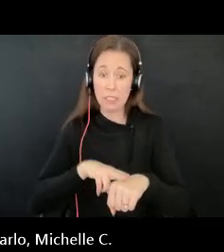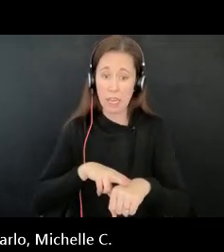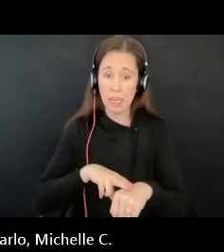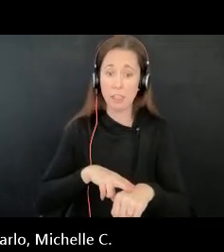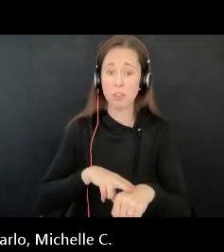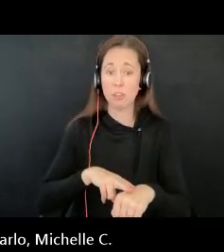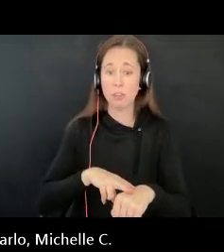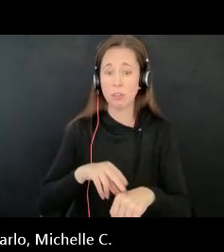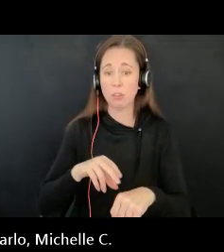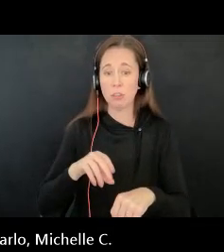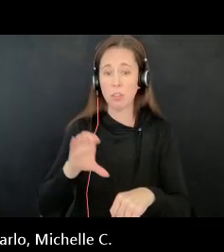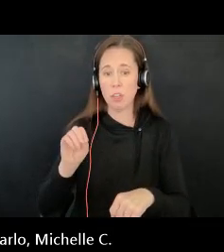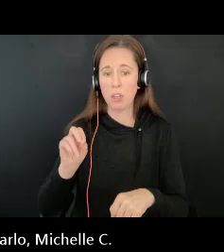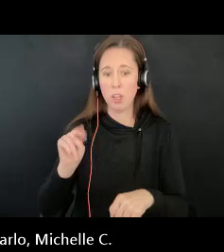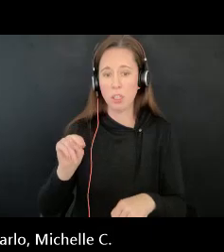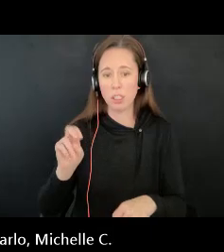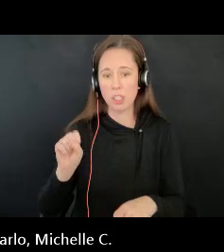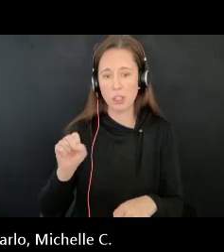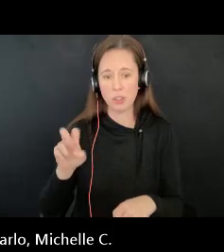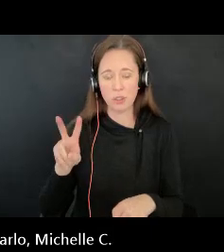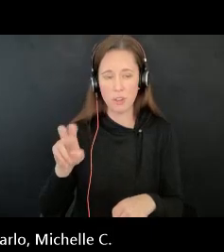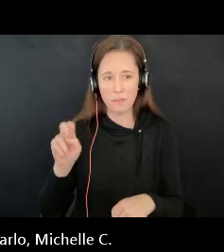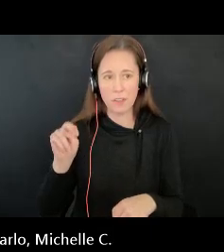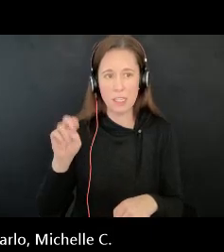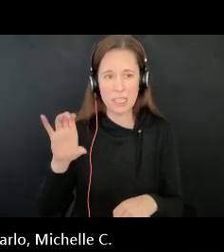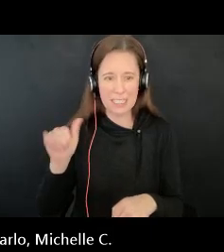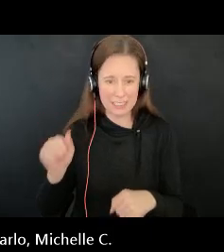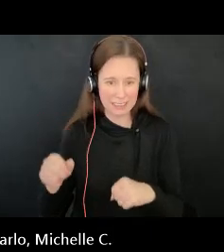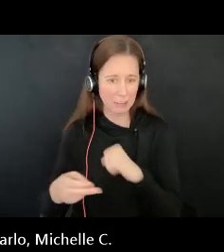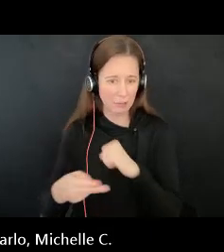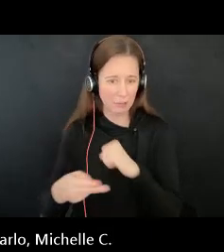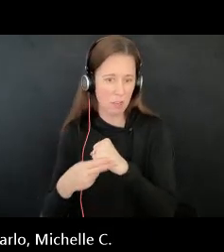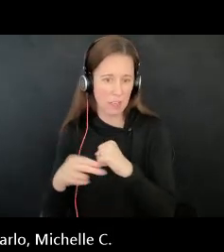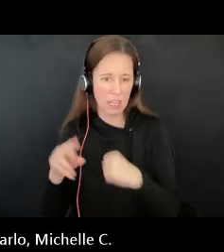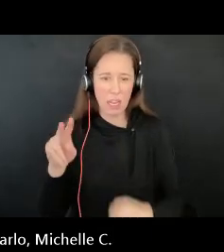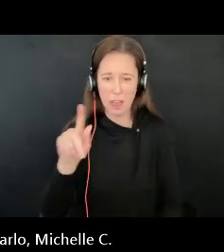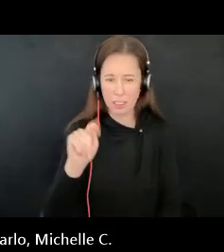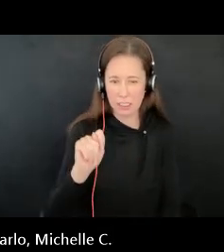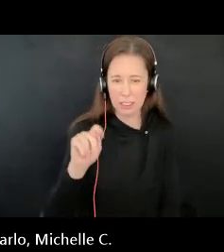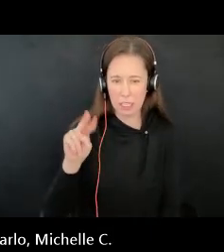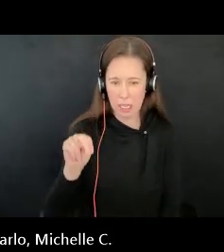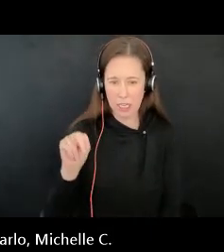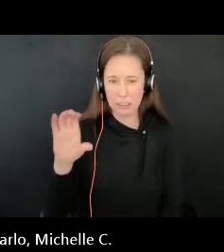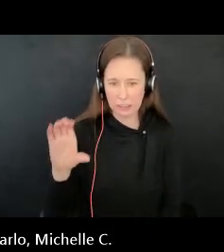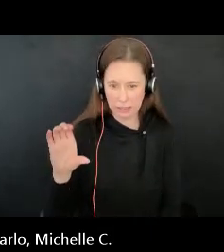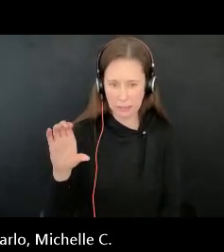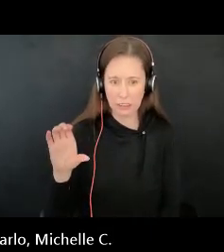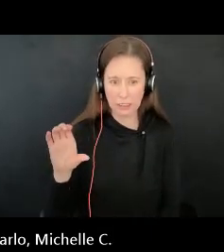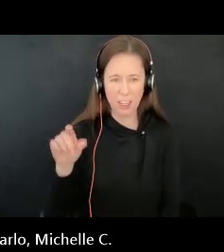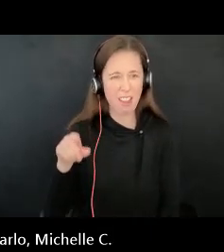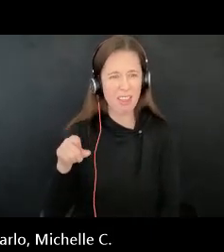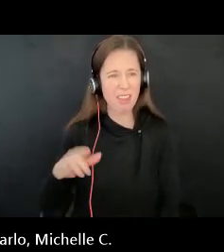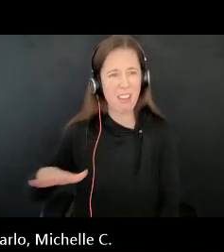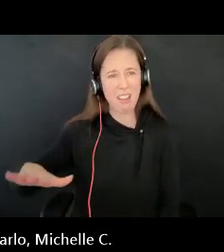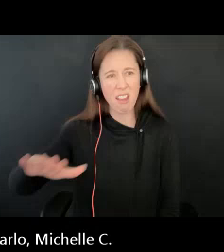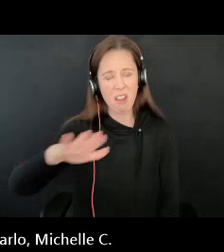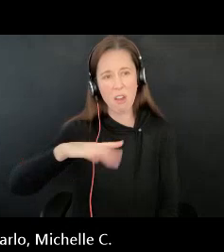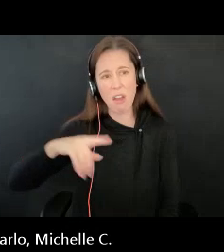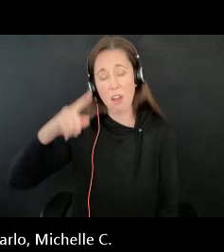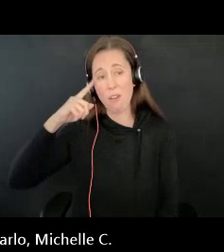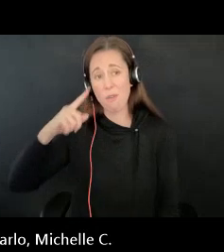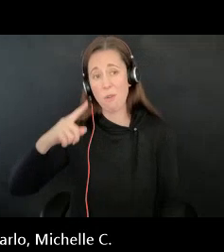These are documents that people often, it's basically like a land document or